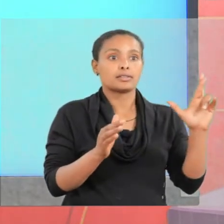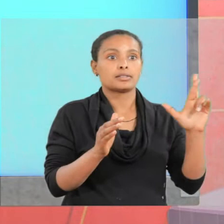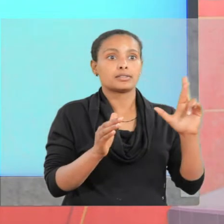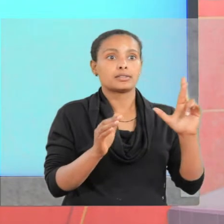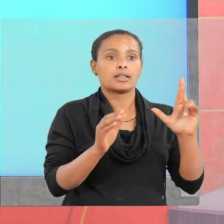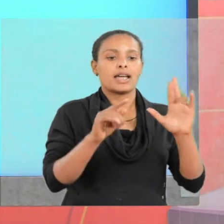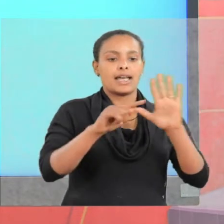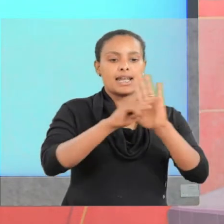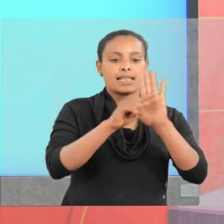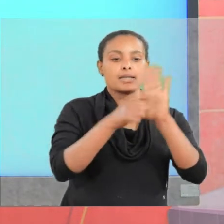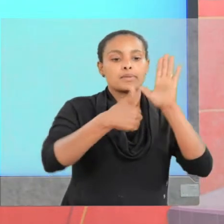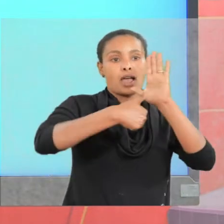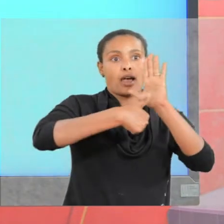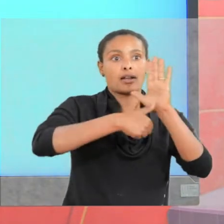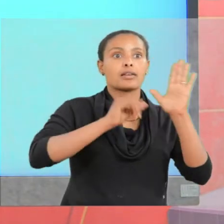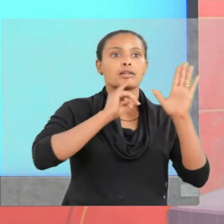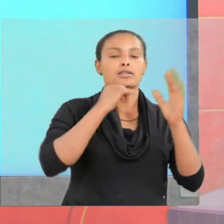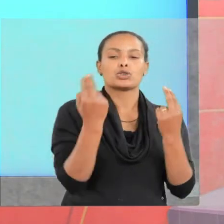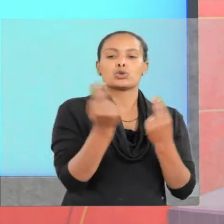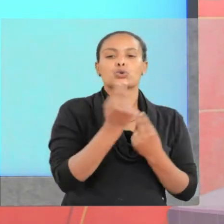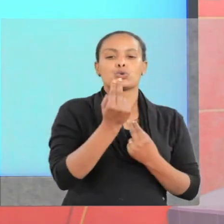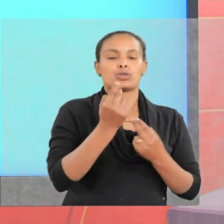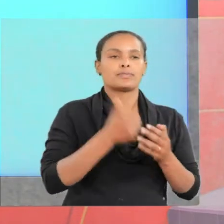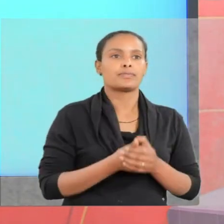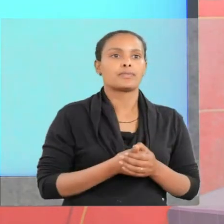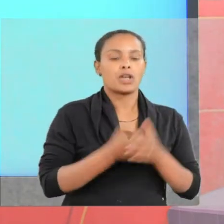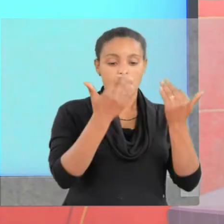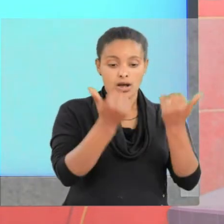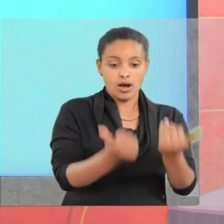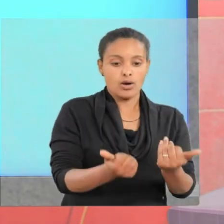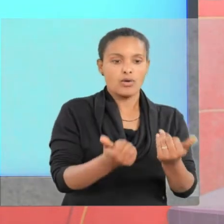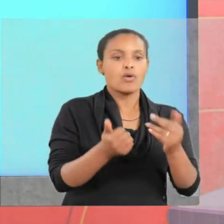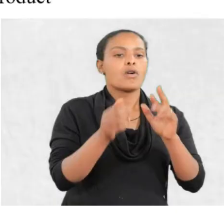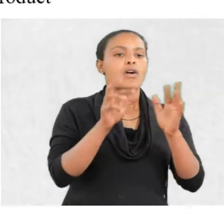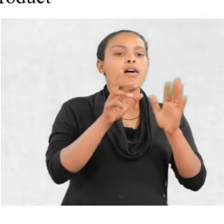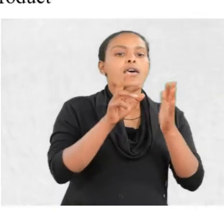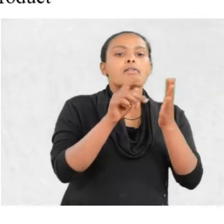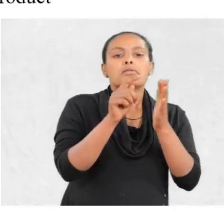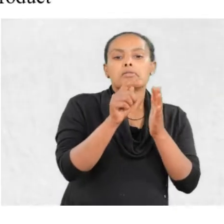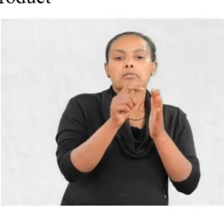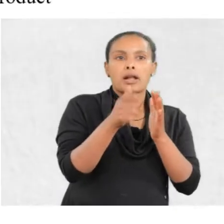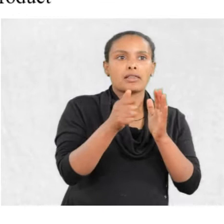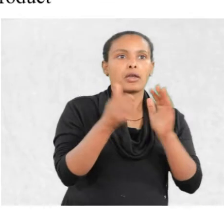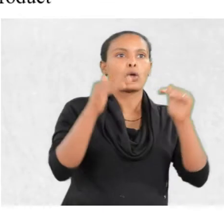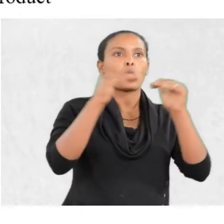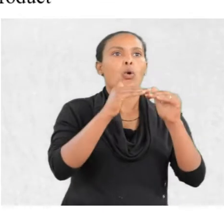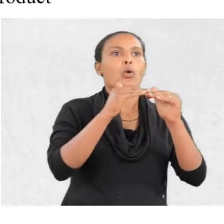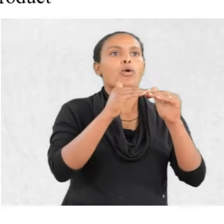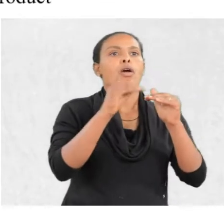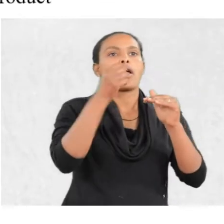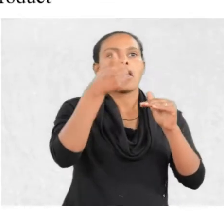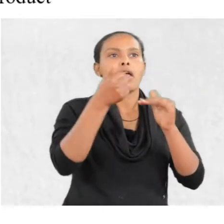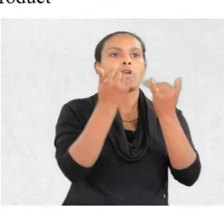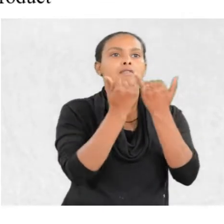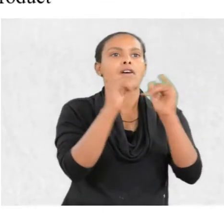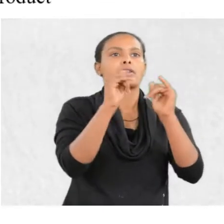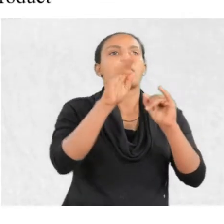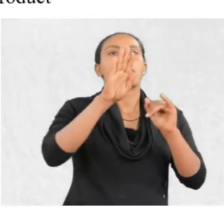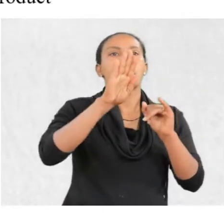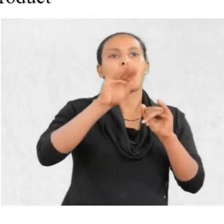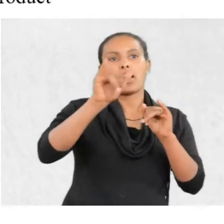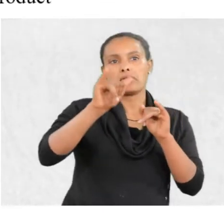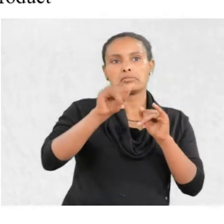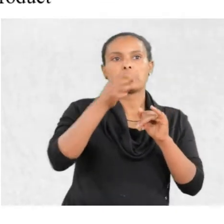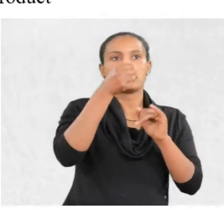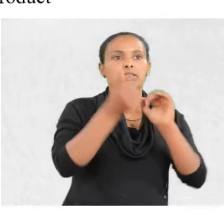a negative sign is used. Now, rate equal minus change in concentration of A divided by change in time